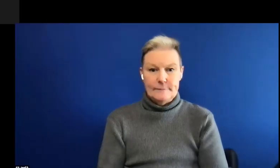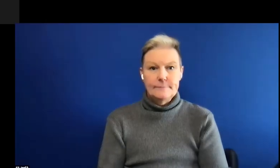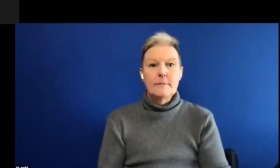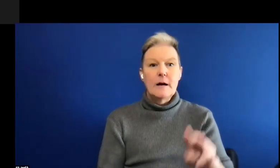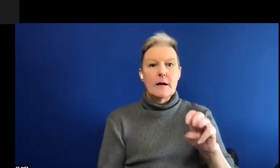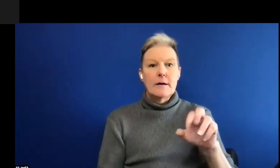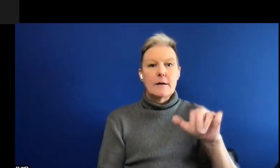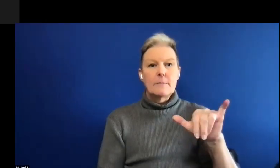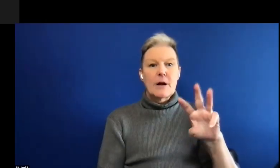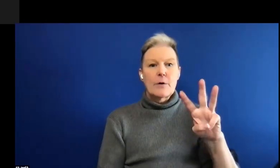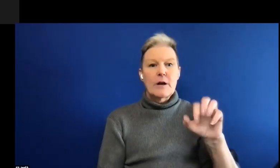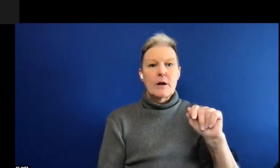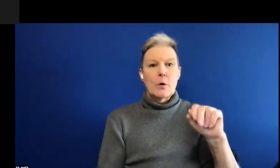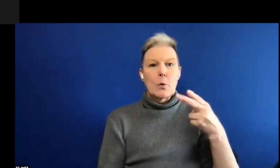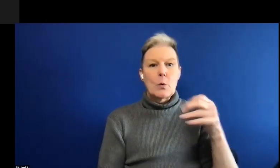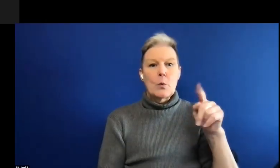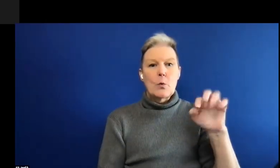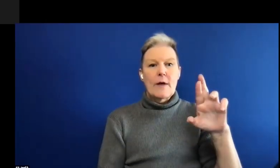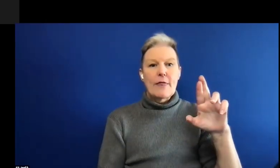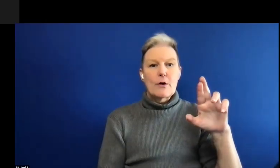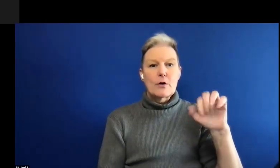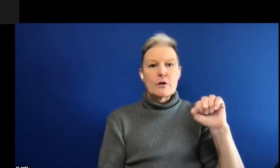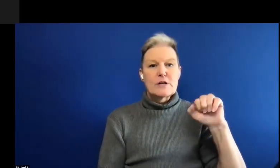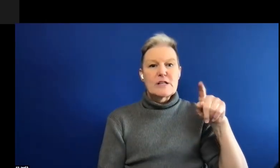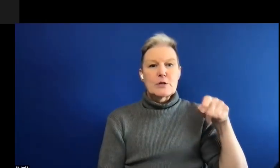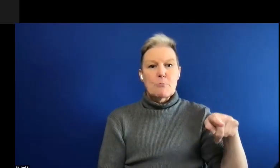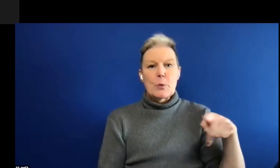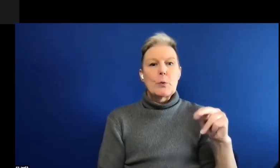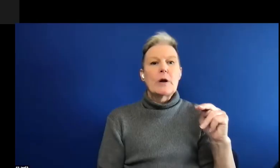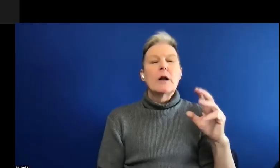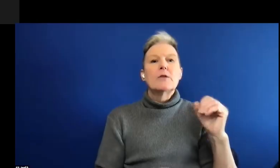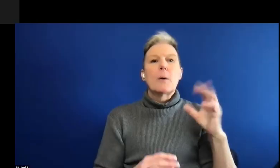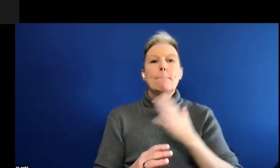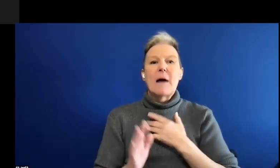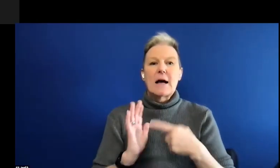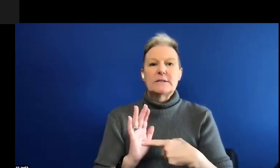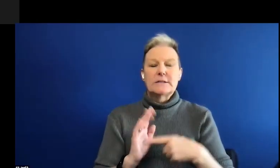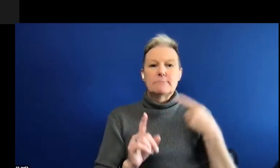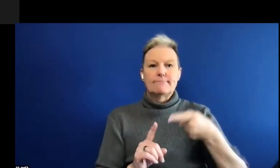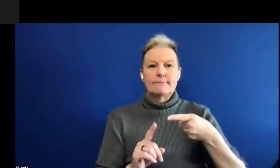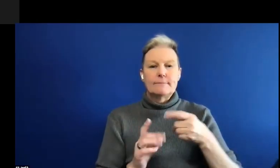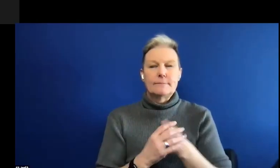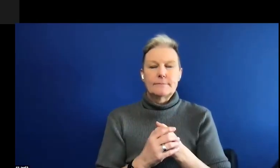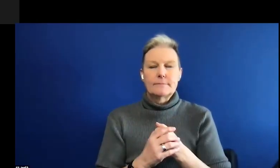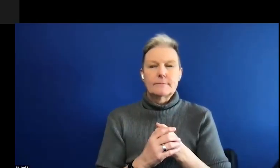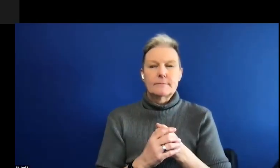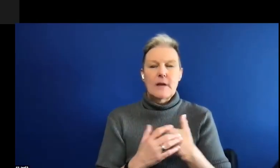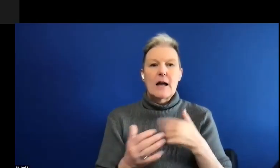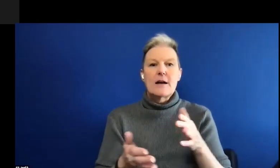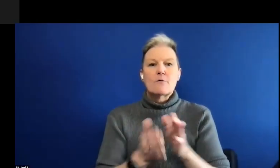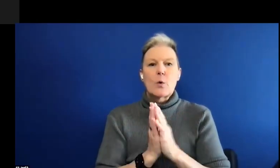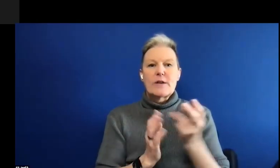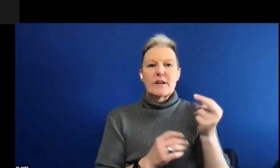Mary Witherspoon. Speaking just from my case in particular, I have requested